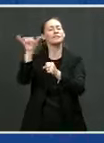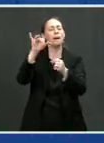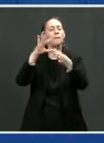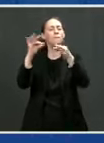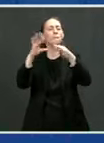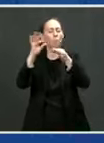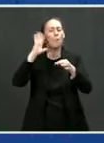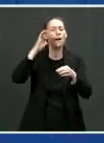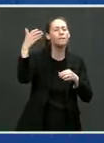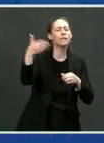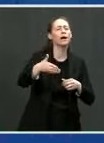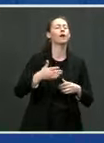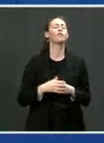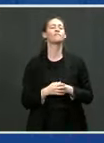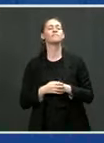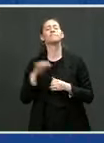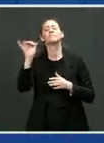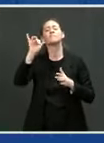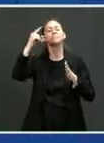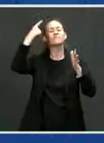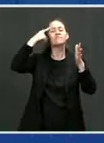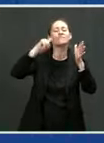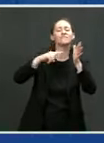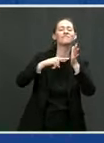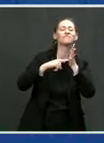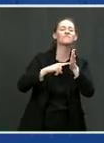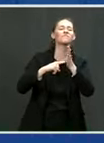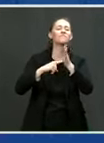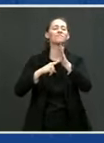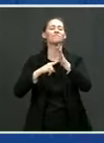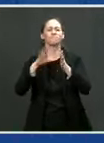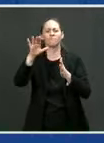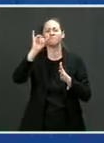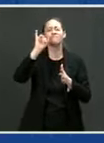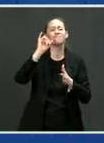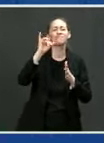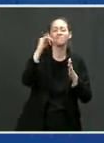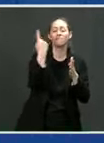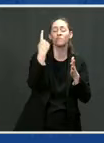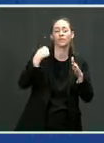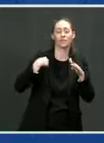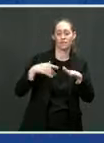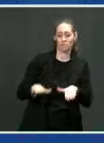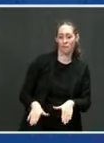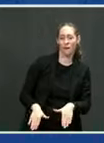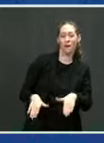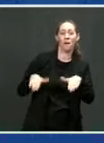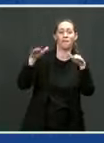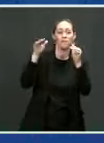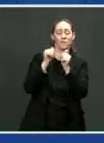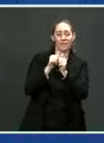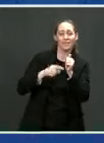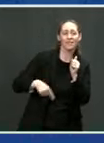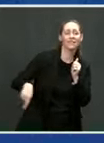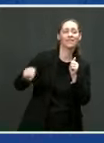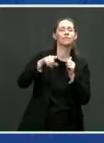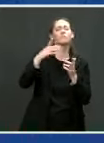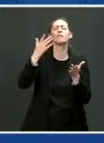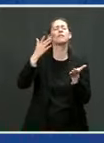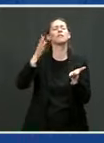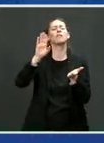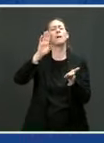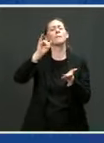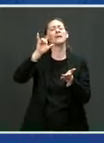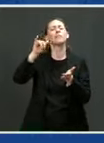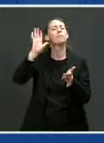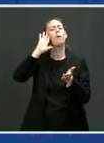was just like folks I grew up with, wasn't capable of saying no when you